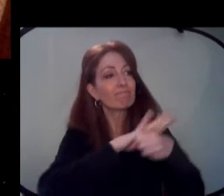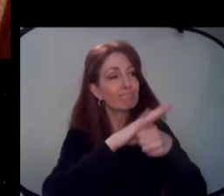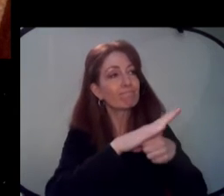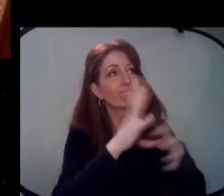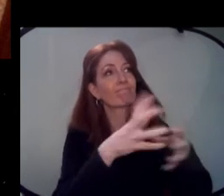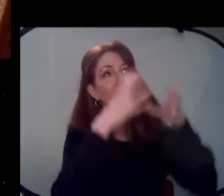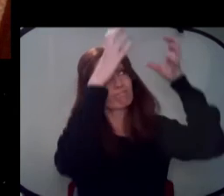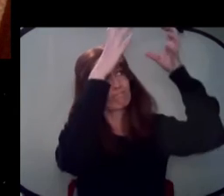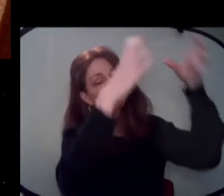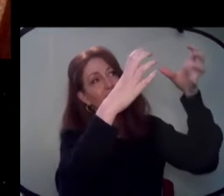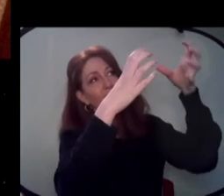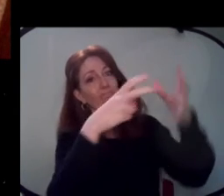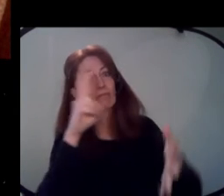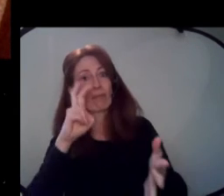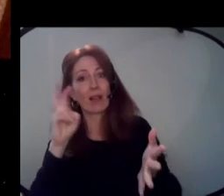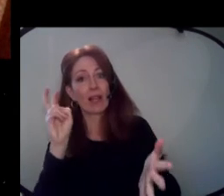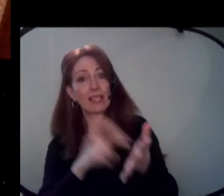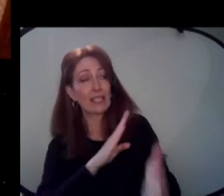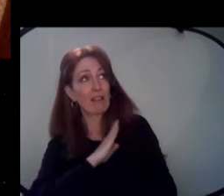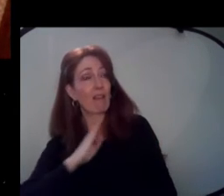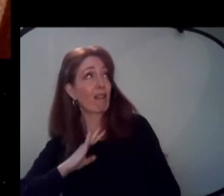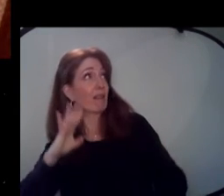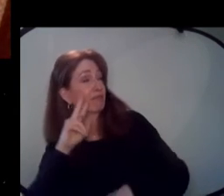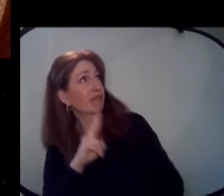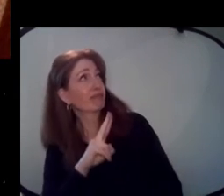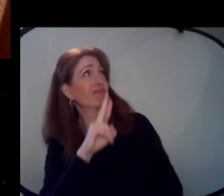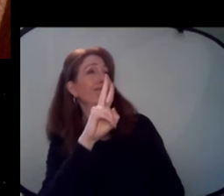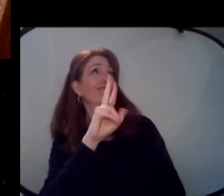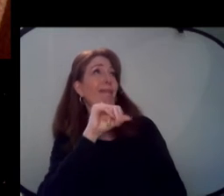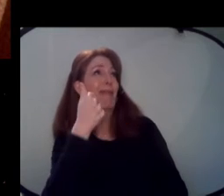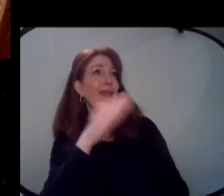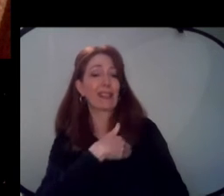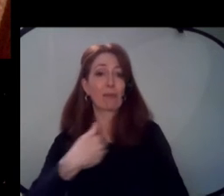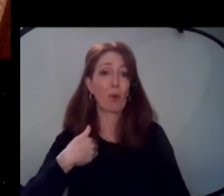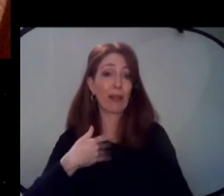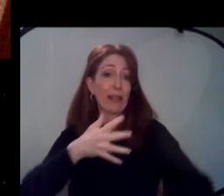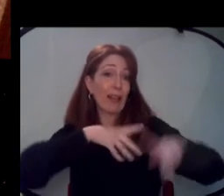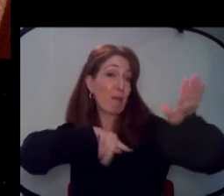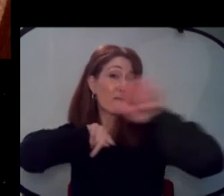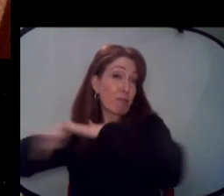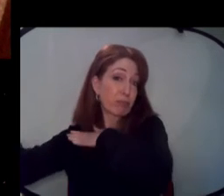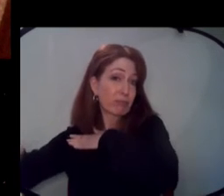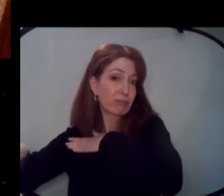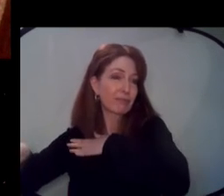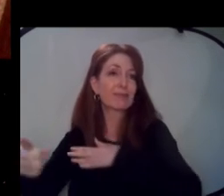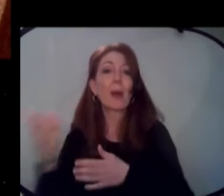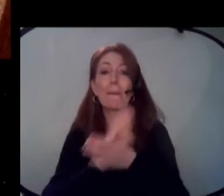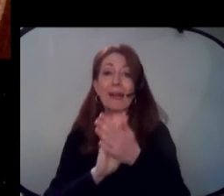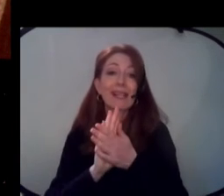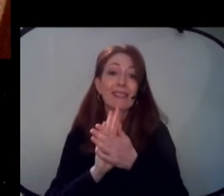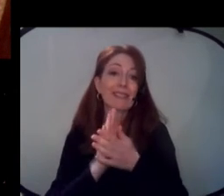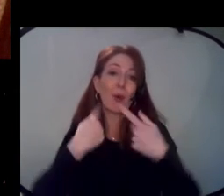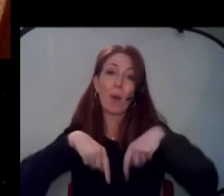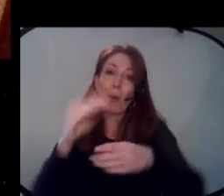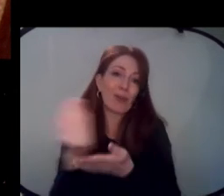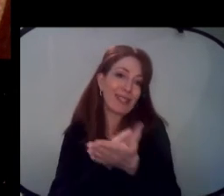and the Assyrian army see this the next morning and they flee in terror. And Judith saves the day. So what's it's very interesting that